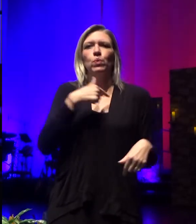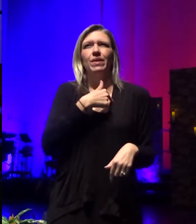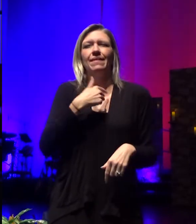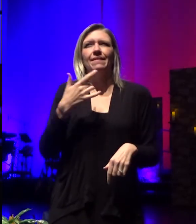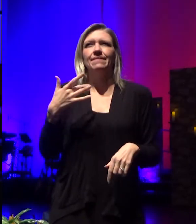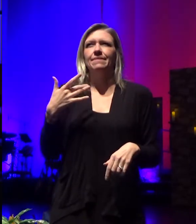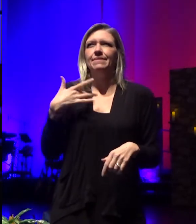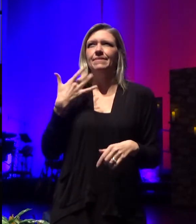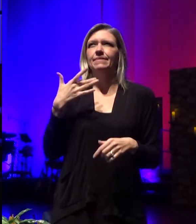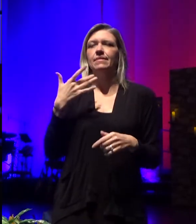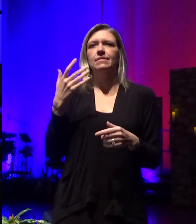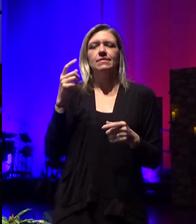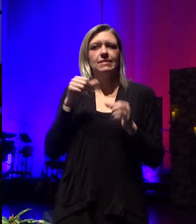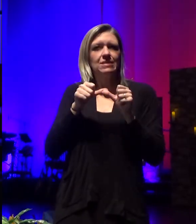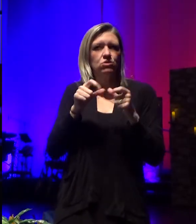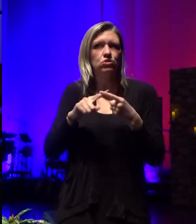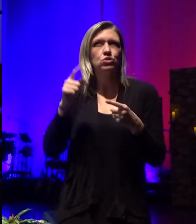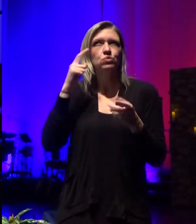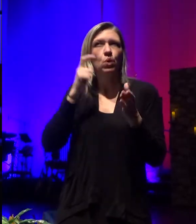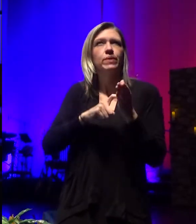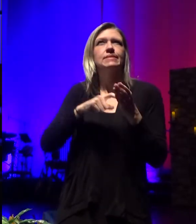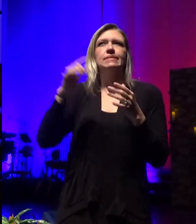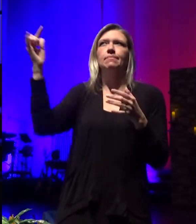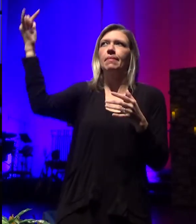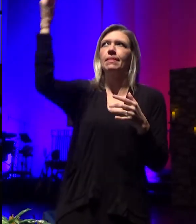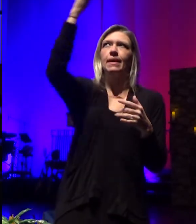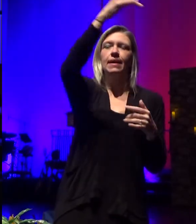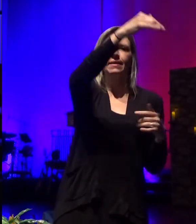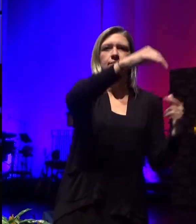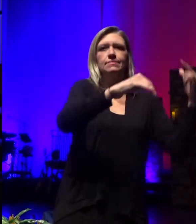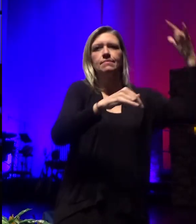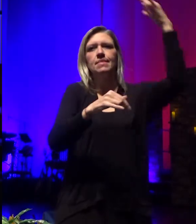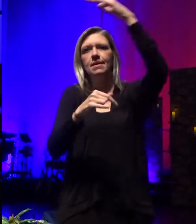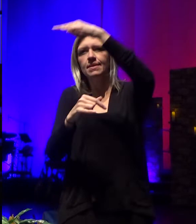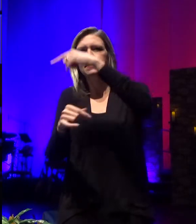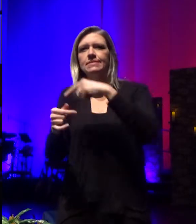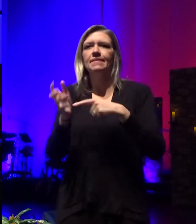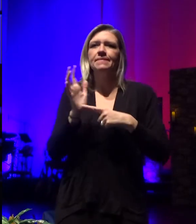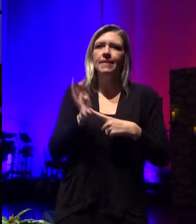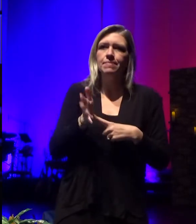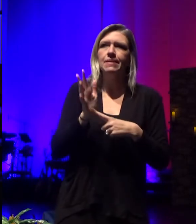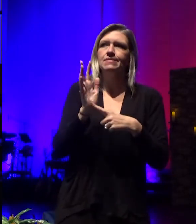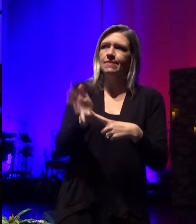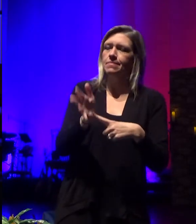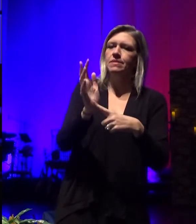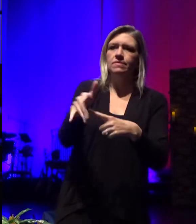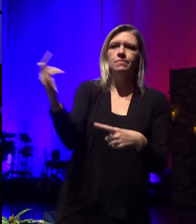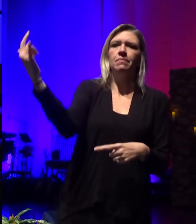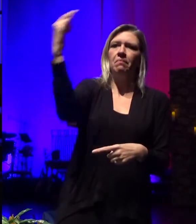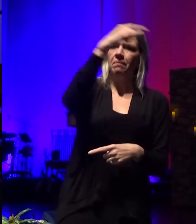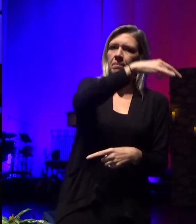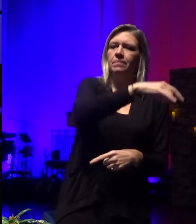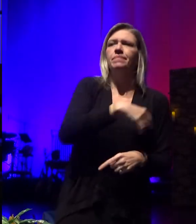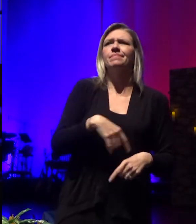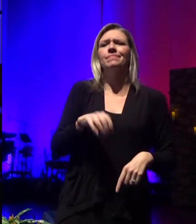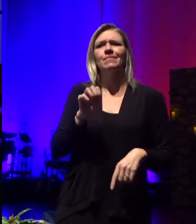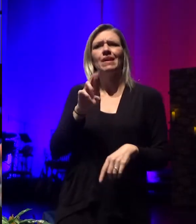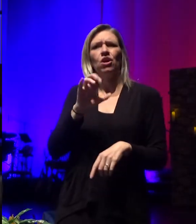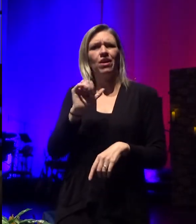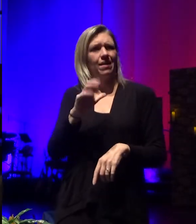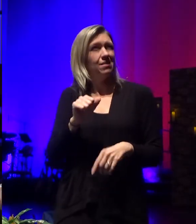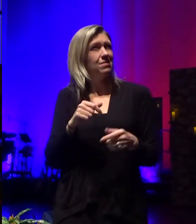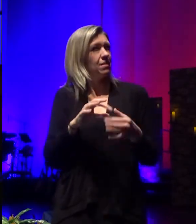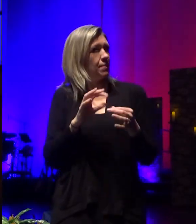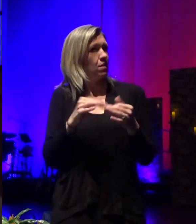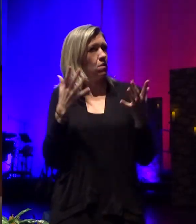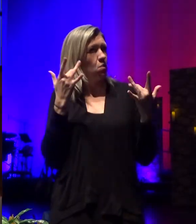buzzing of planes going over pretty regularly, 5 minutes, and then about 5 or 10 minutes, another one would come over. And Erica said, what is all